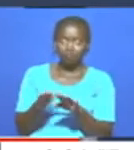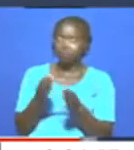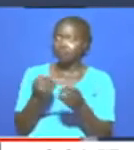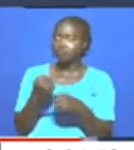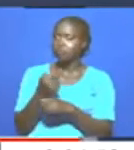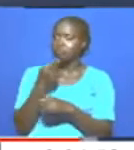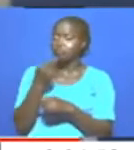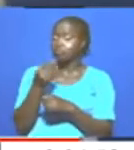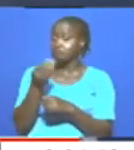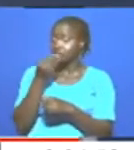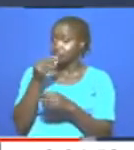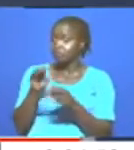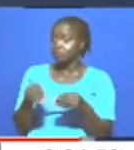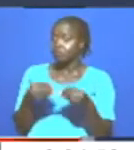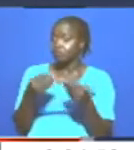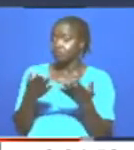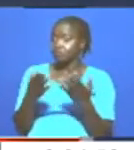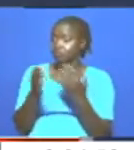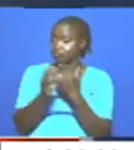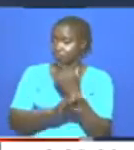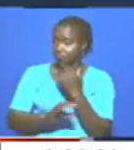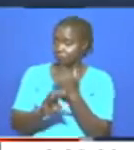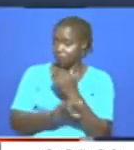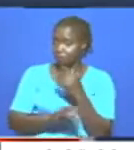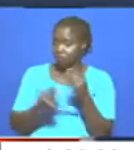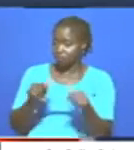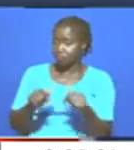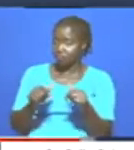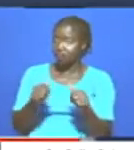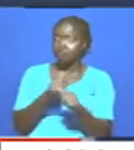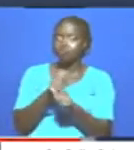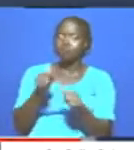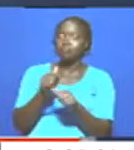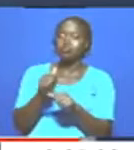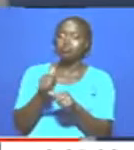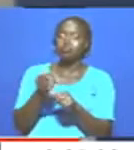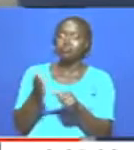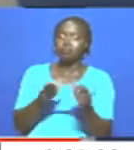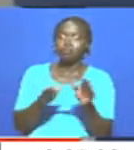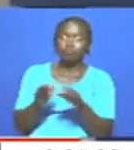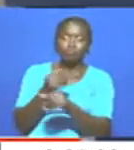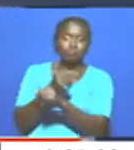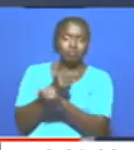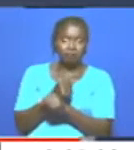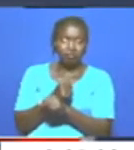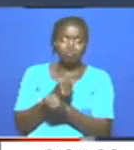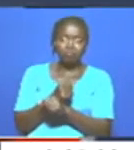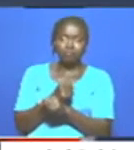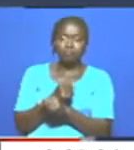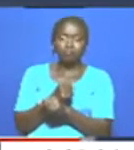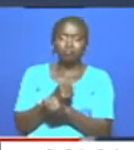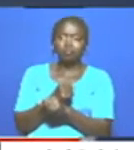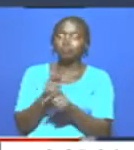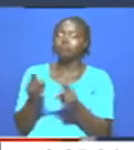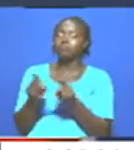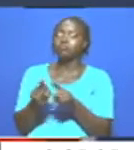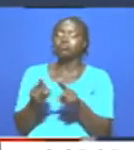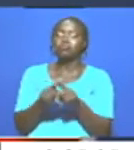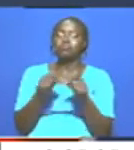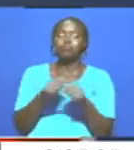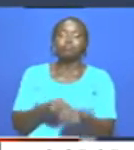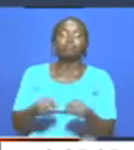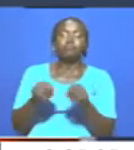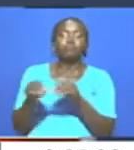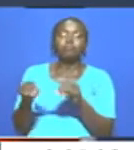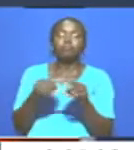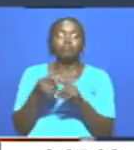food that is produced in this country is well contained, well protected, and can be able to move from the point